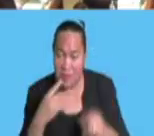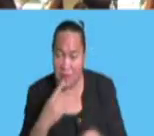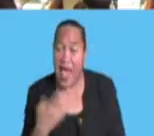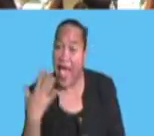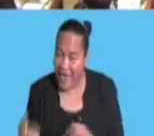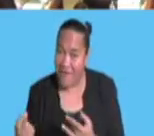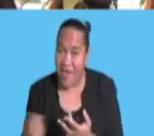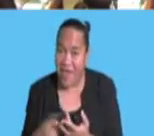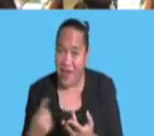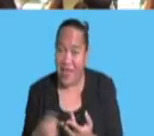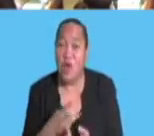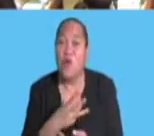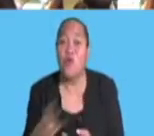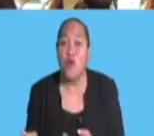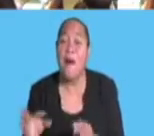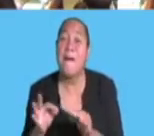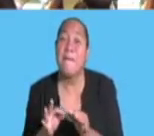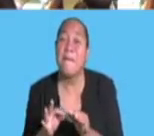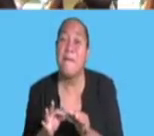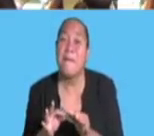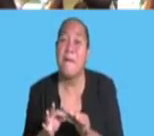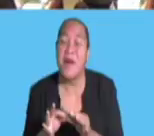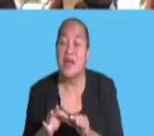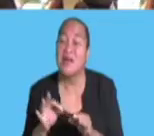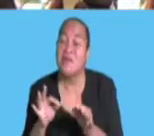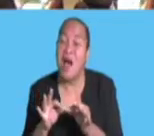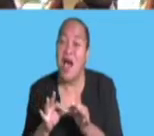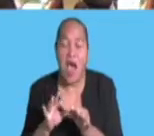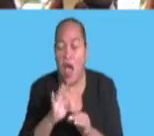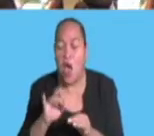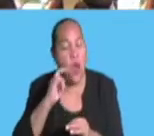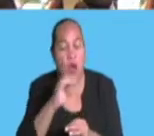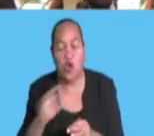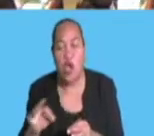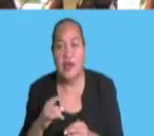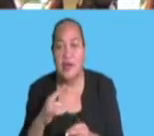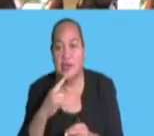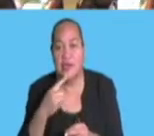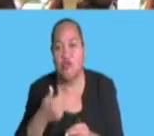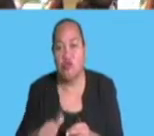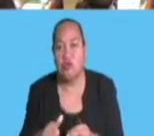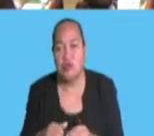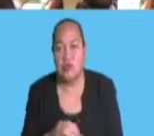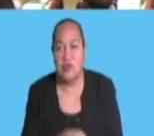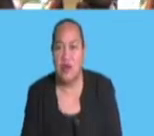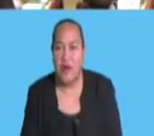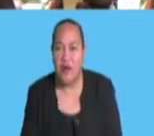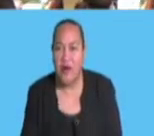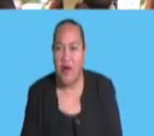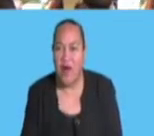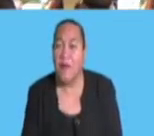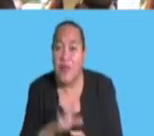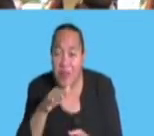another word with B which is not permitted, and I won't tell you which one it is. Well, Honourable Speaker, I